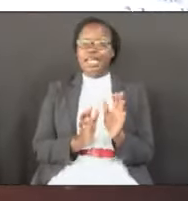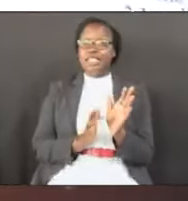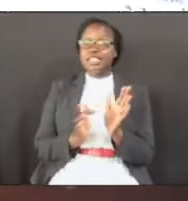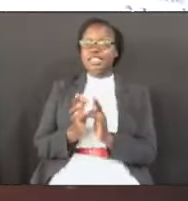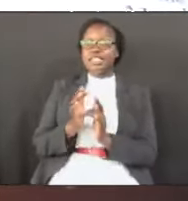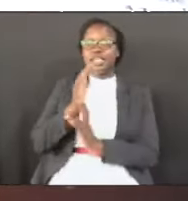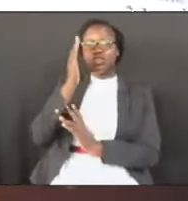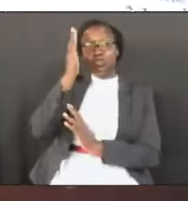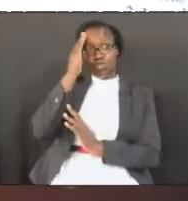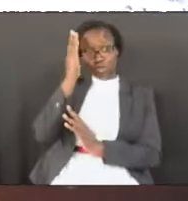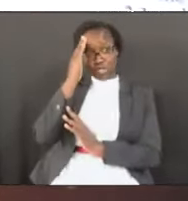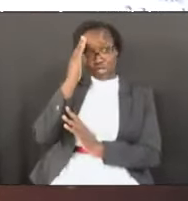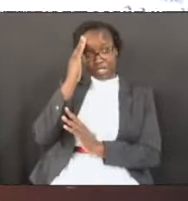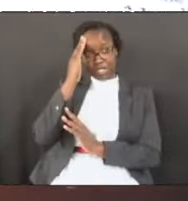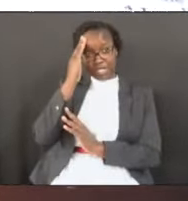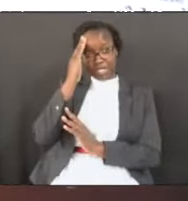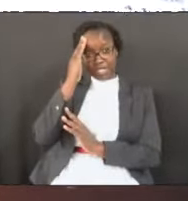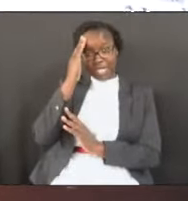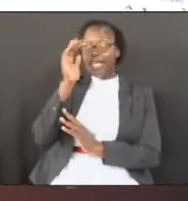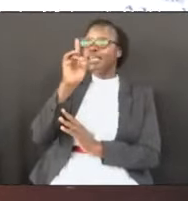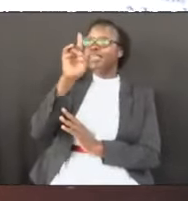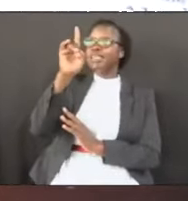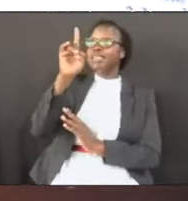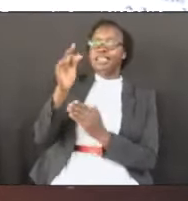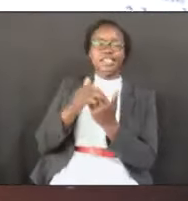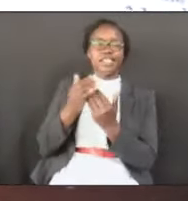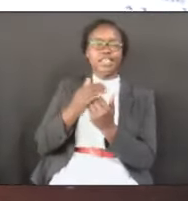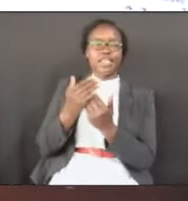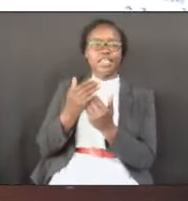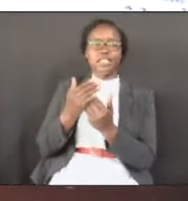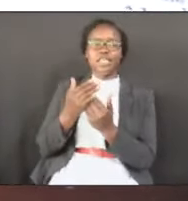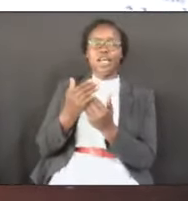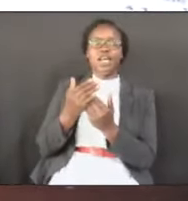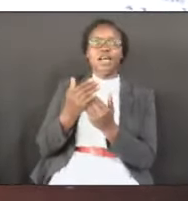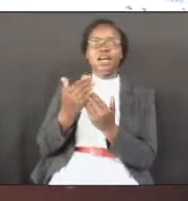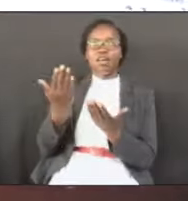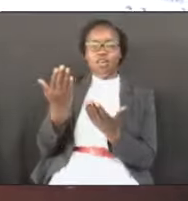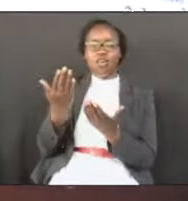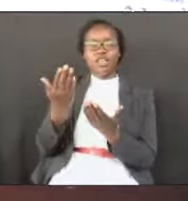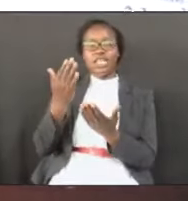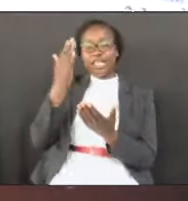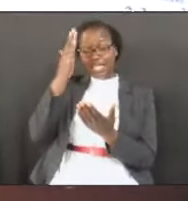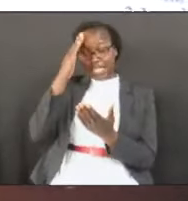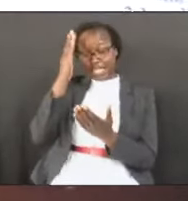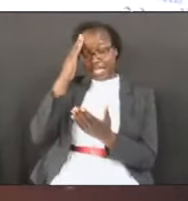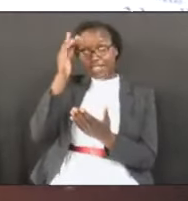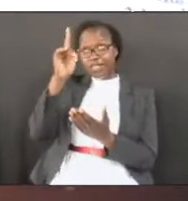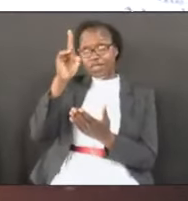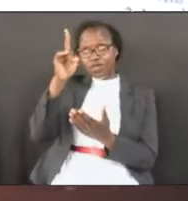knows He cares or He will take care of you.